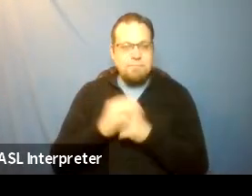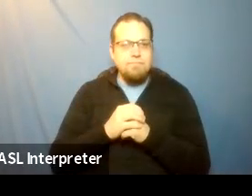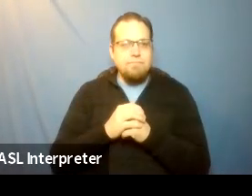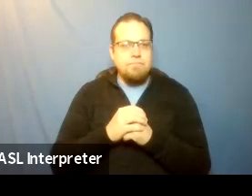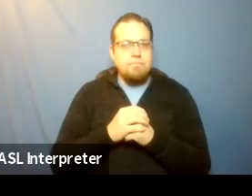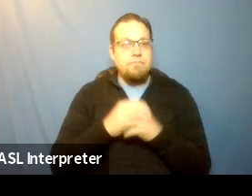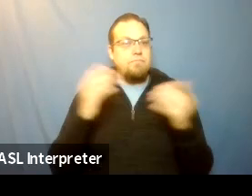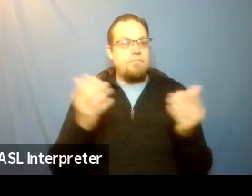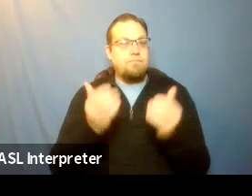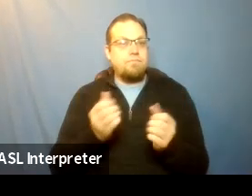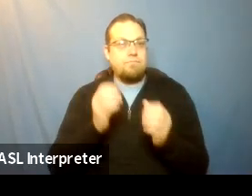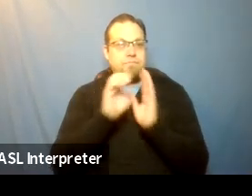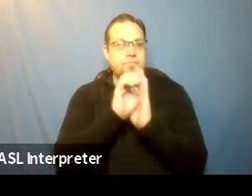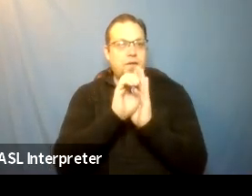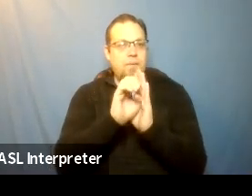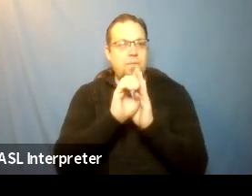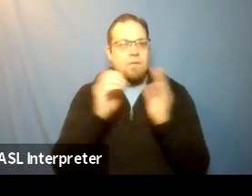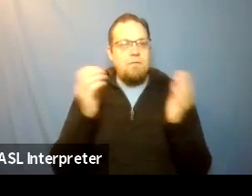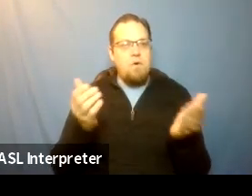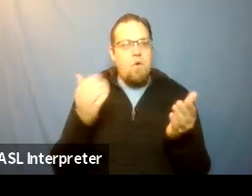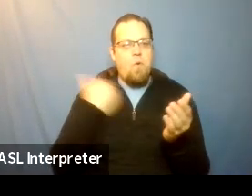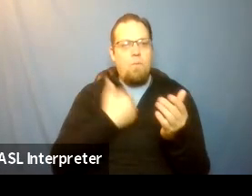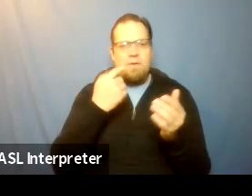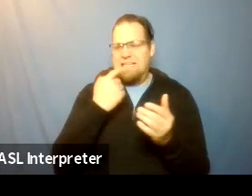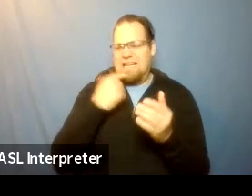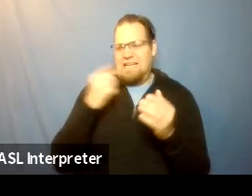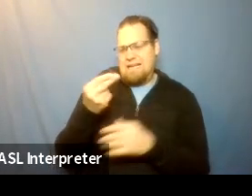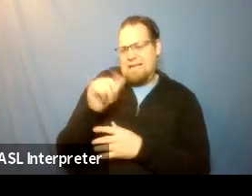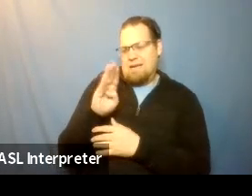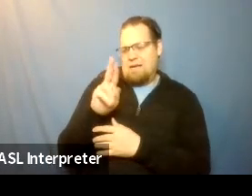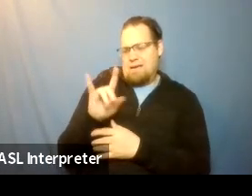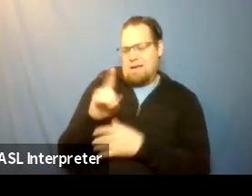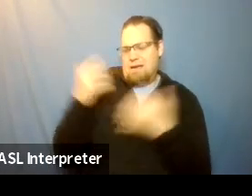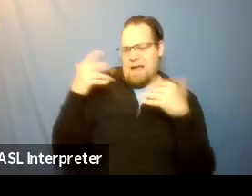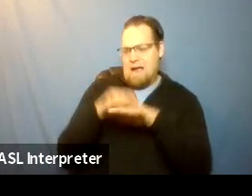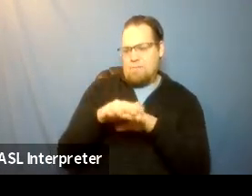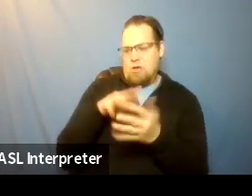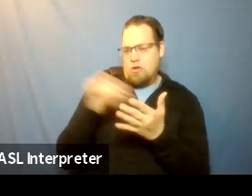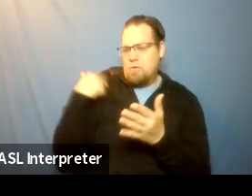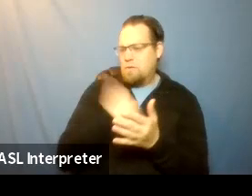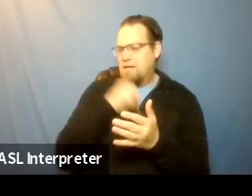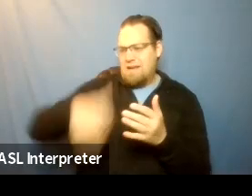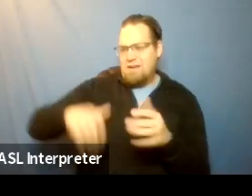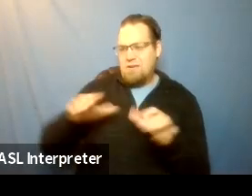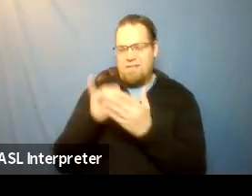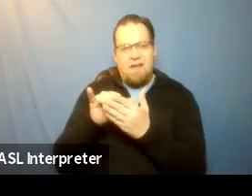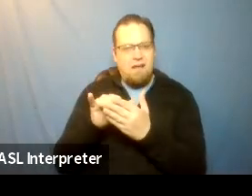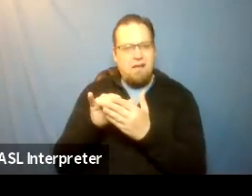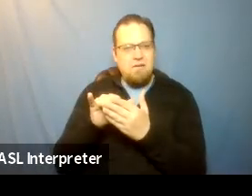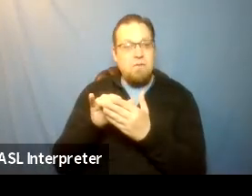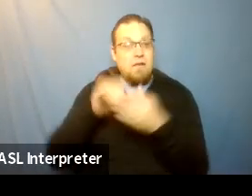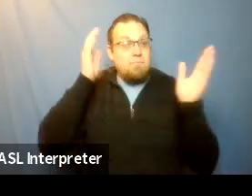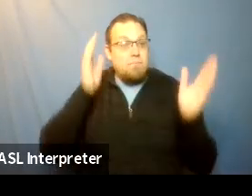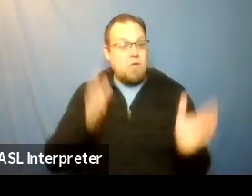So here's an example of what, we say hybrid learning, and we haven't been doing that. What's that actually going to look like? So the in-person learning piece,